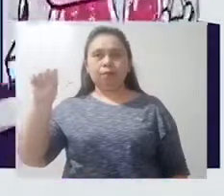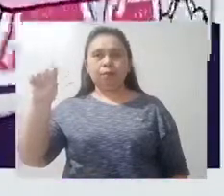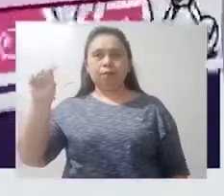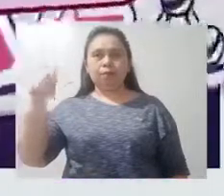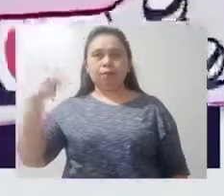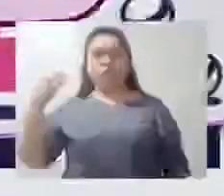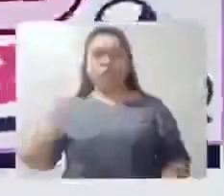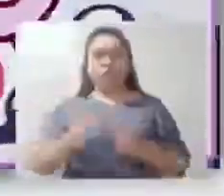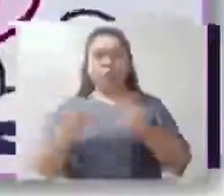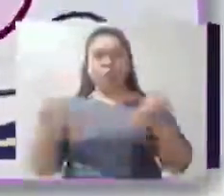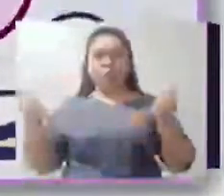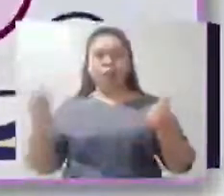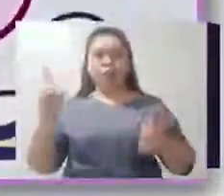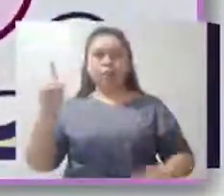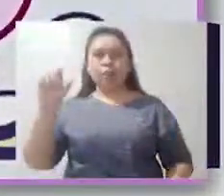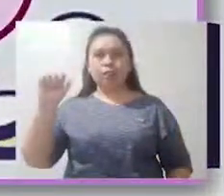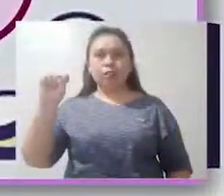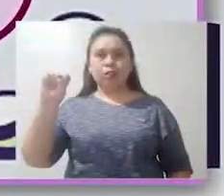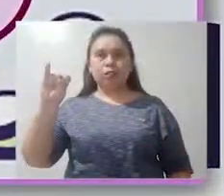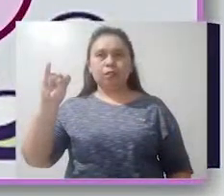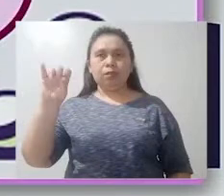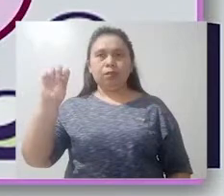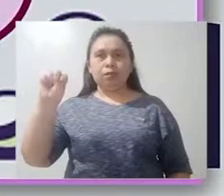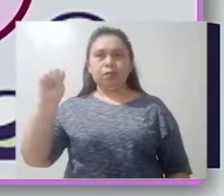evaporating dish,